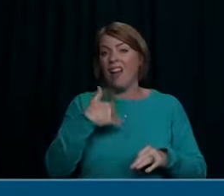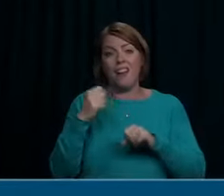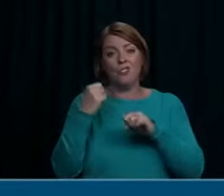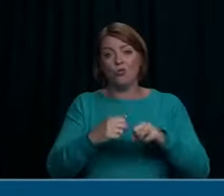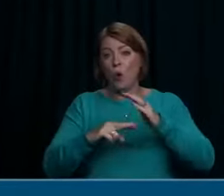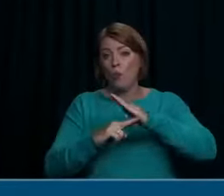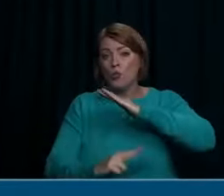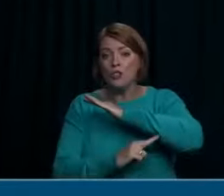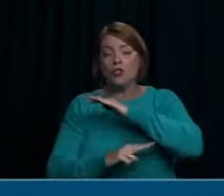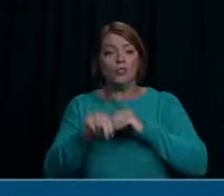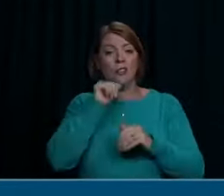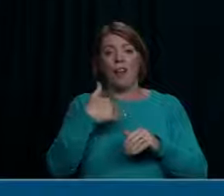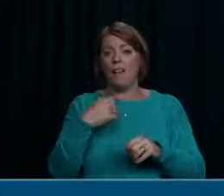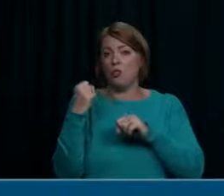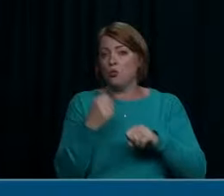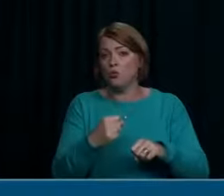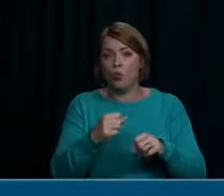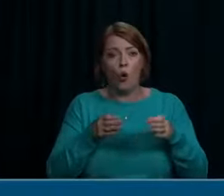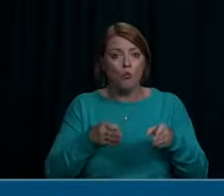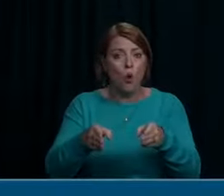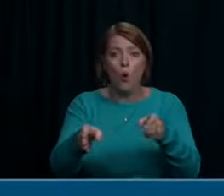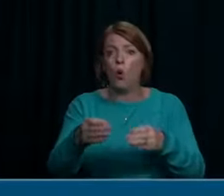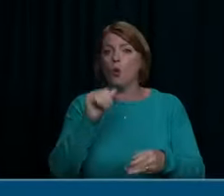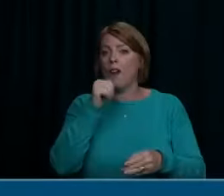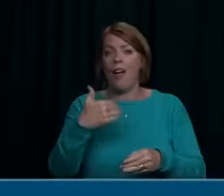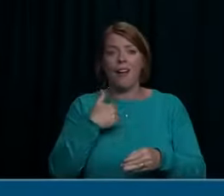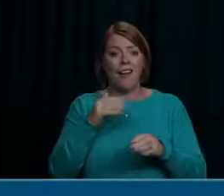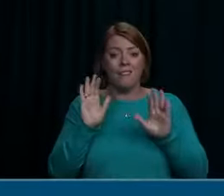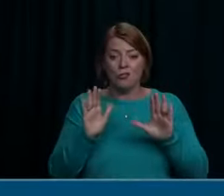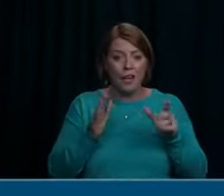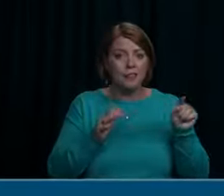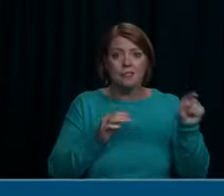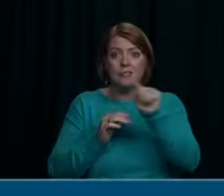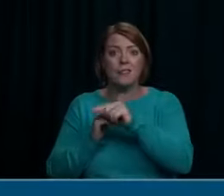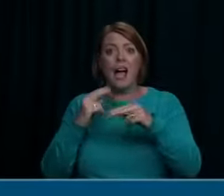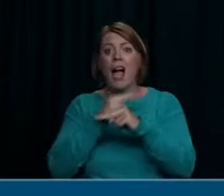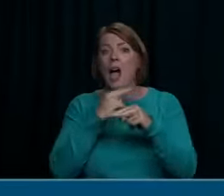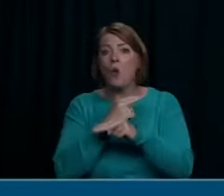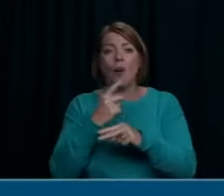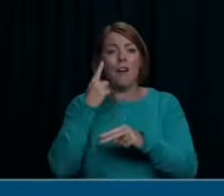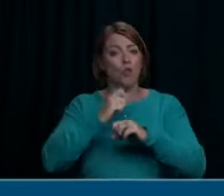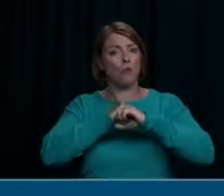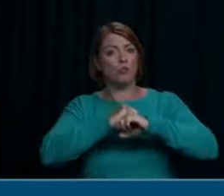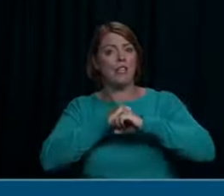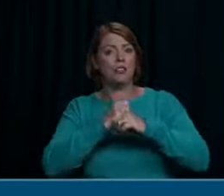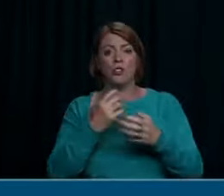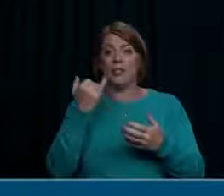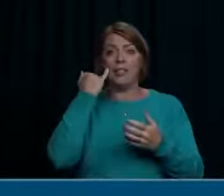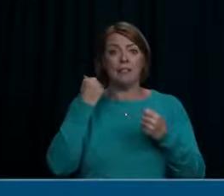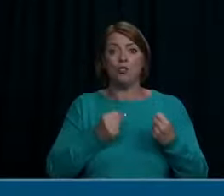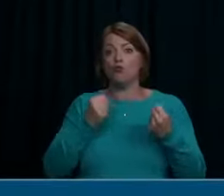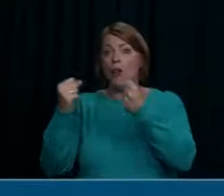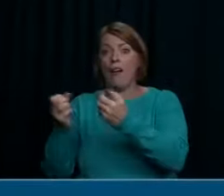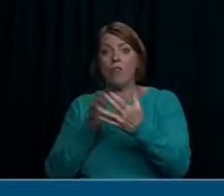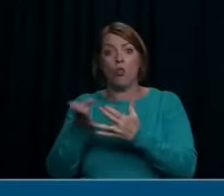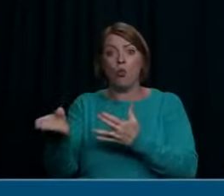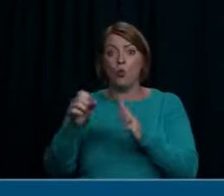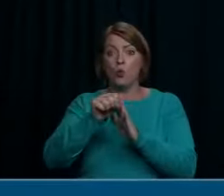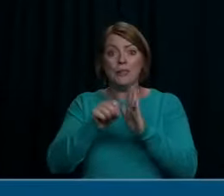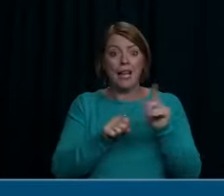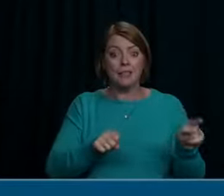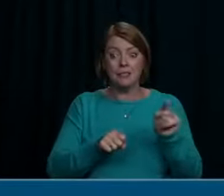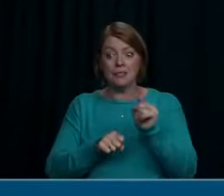roads, if we don't have these infrastructures that are protecting you as you drive down the highways, as you're motoring from one state to another,